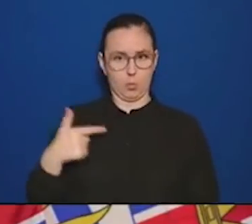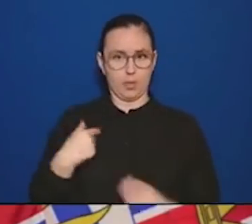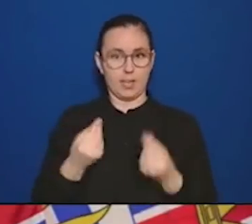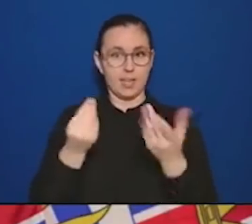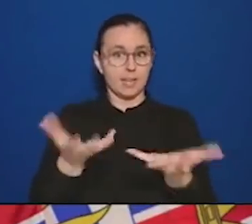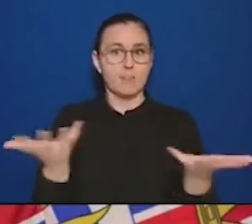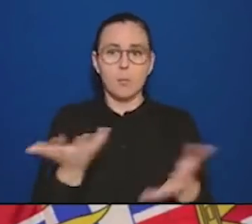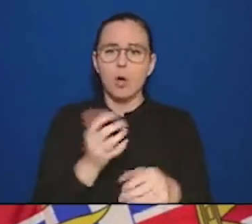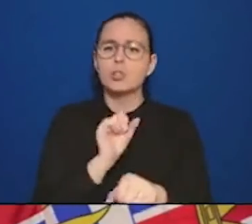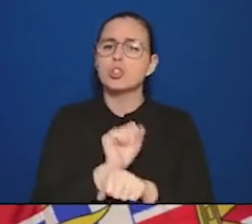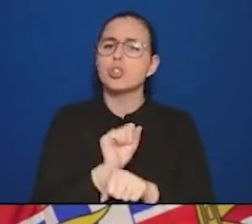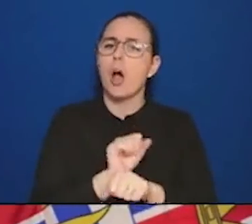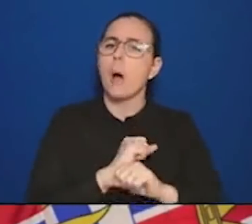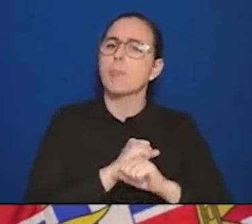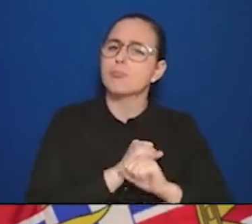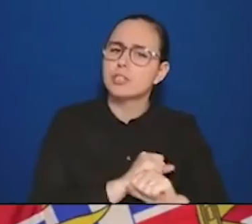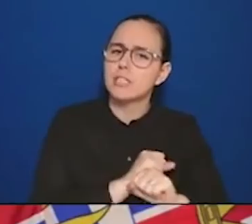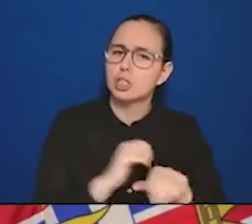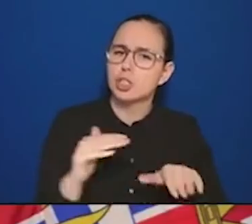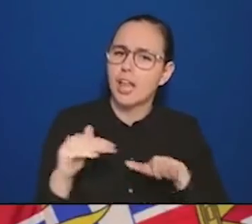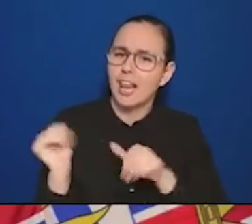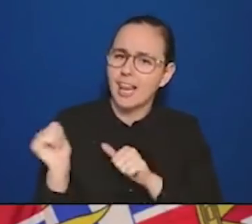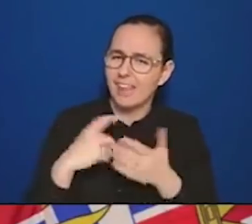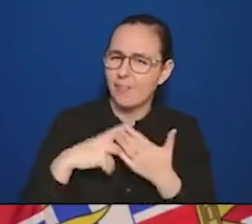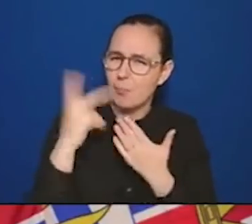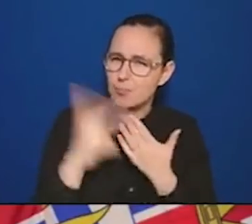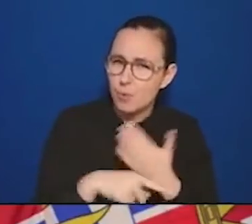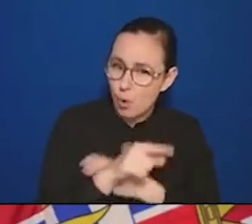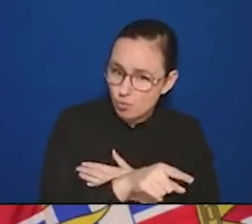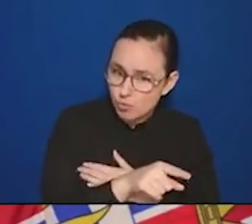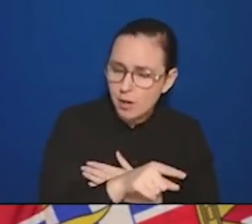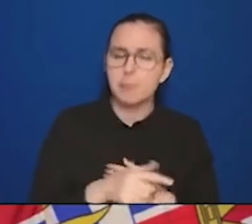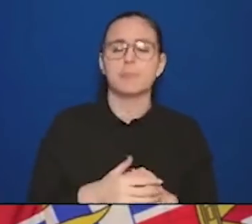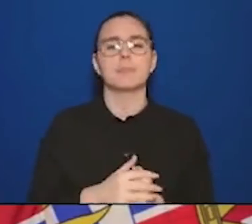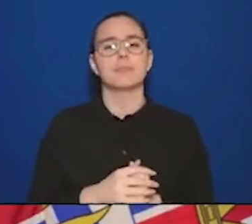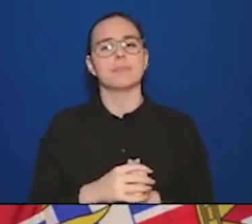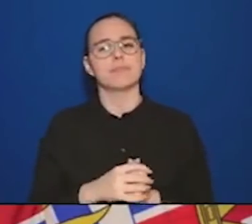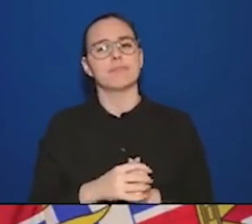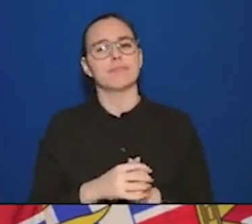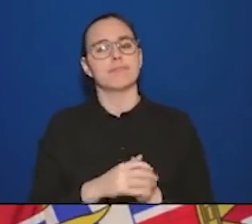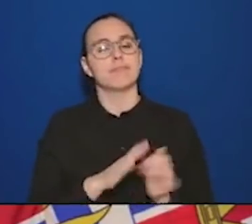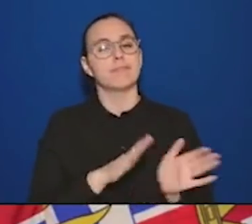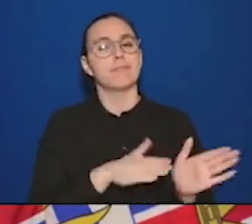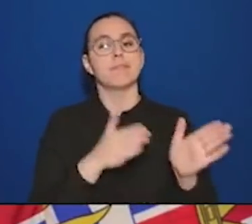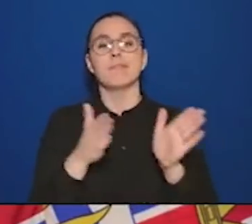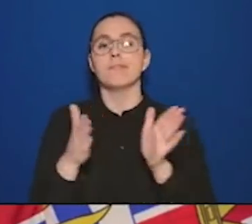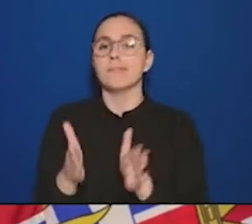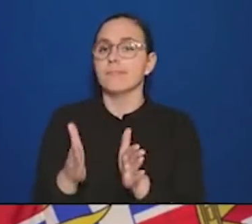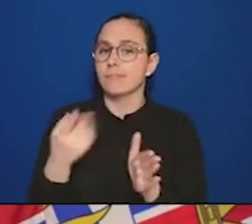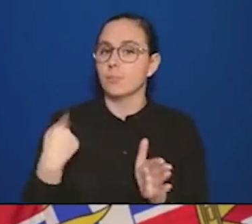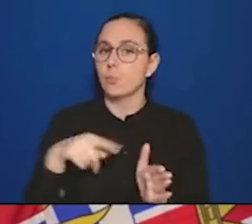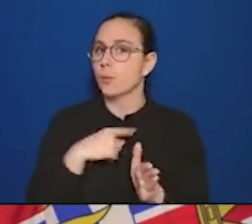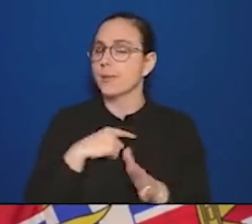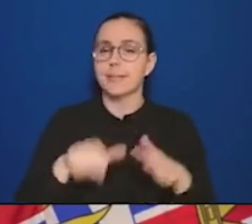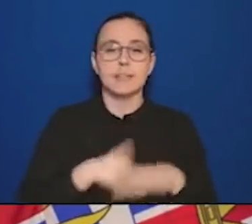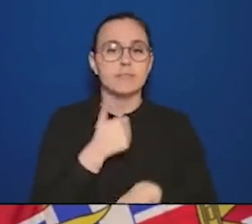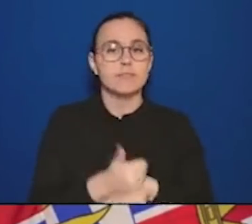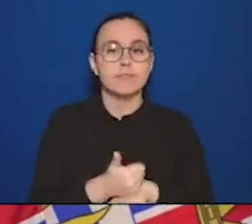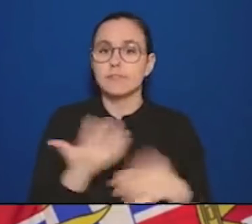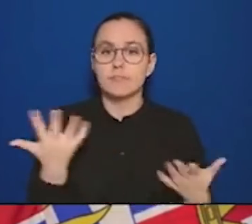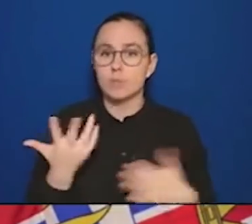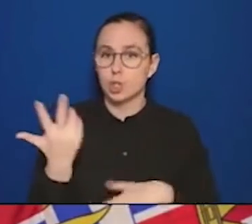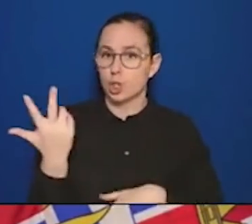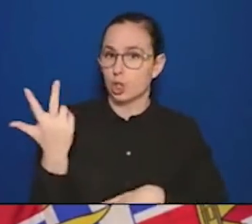sick because of COVID. And then we came we made changes that there would be 3 unpaid days. Then we